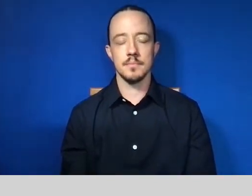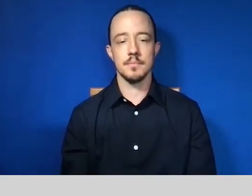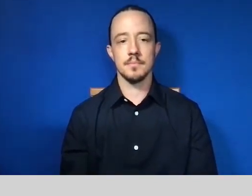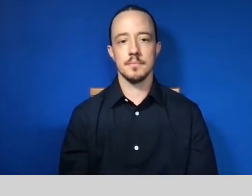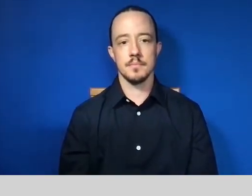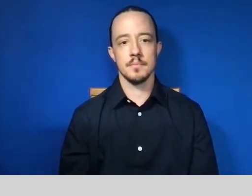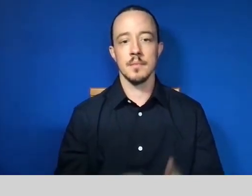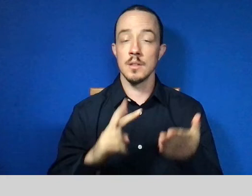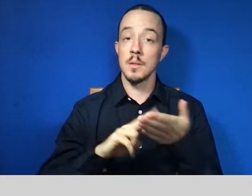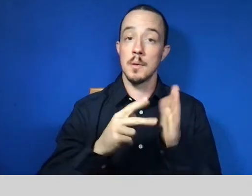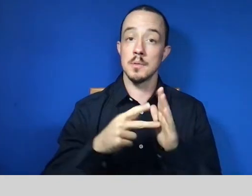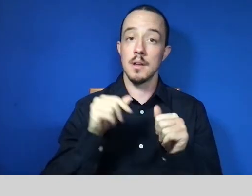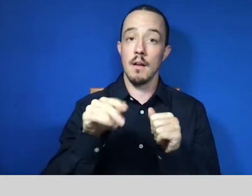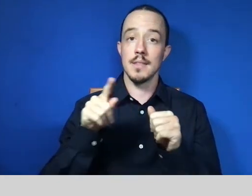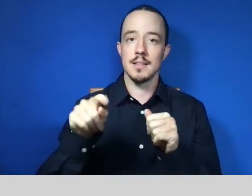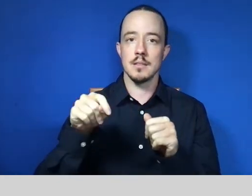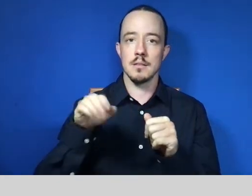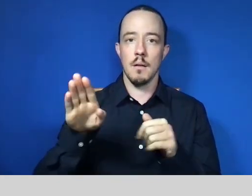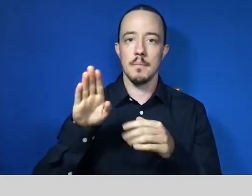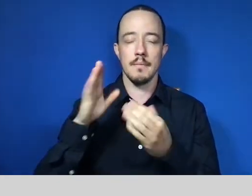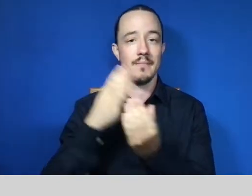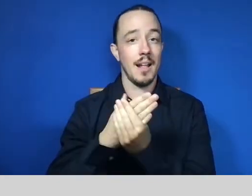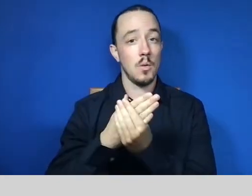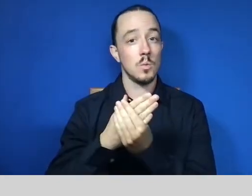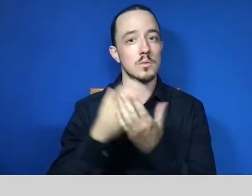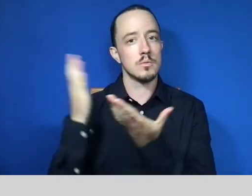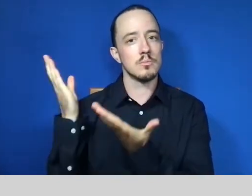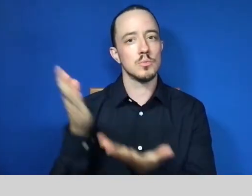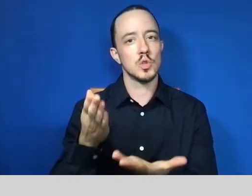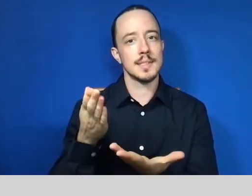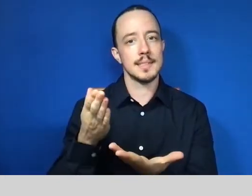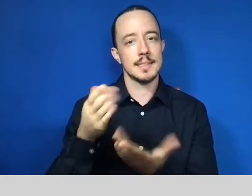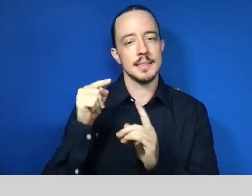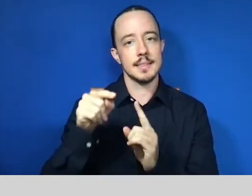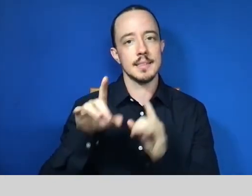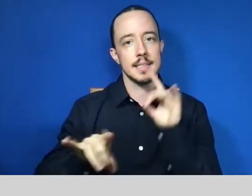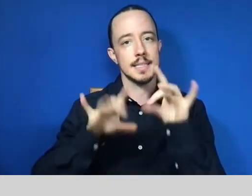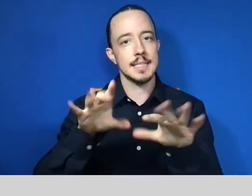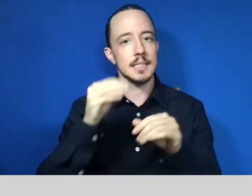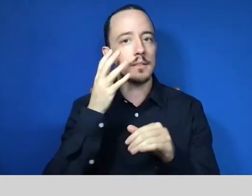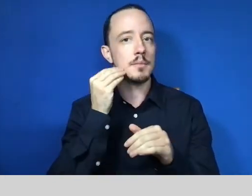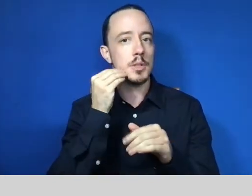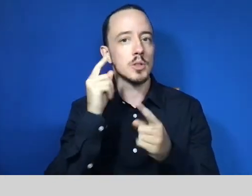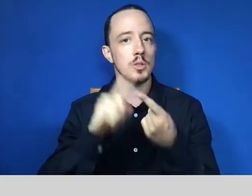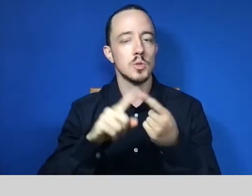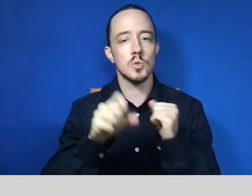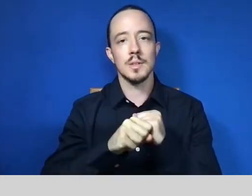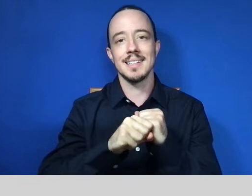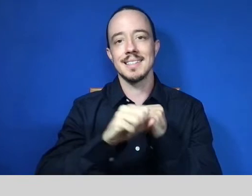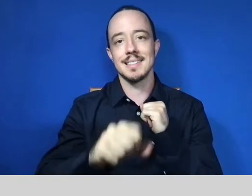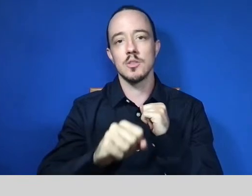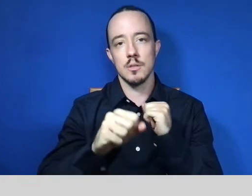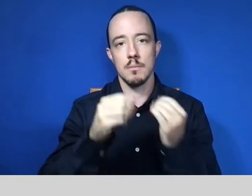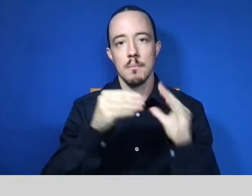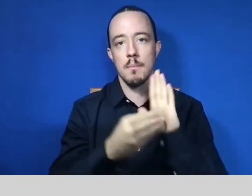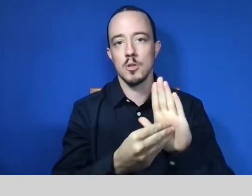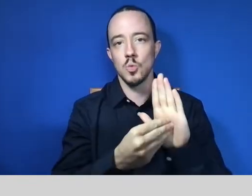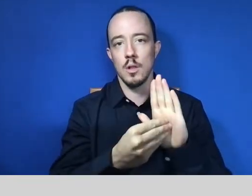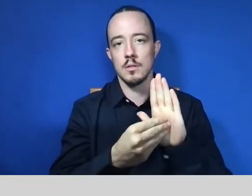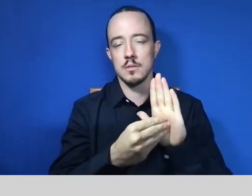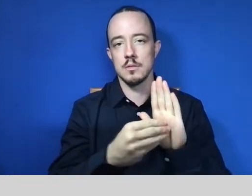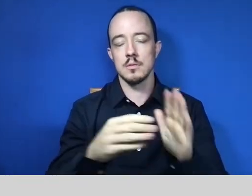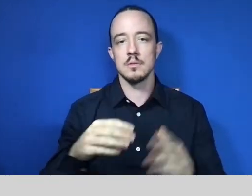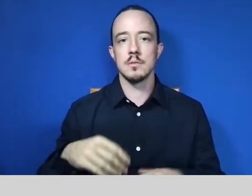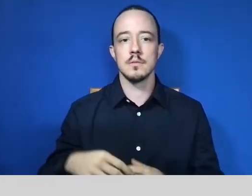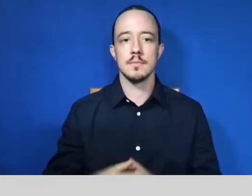Originally, the purpose of these stub files was to bring type hinting experience to extension modules that are modules